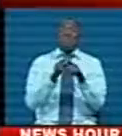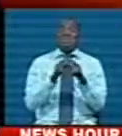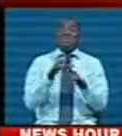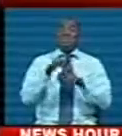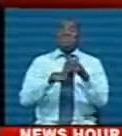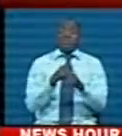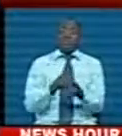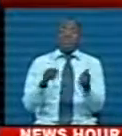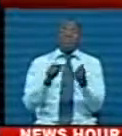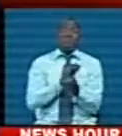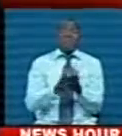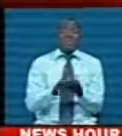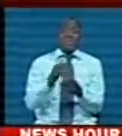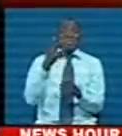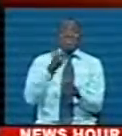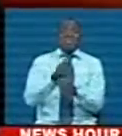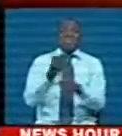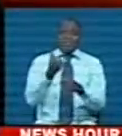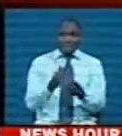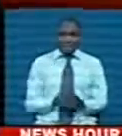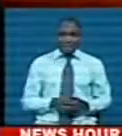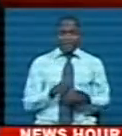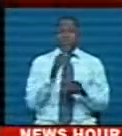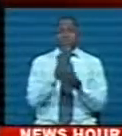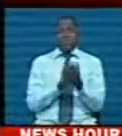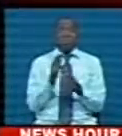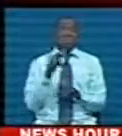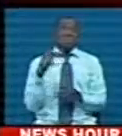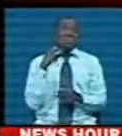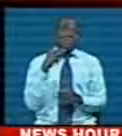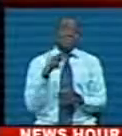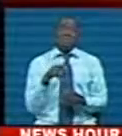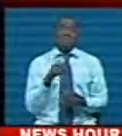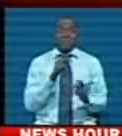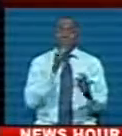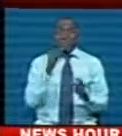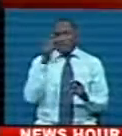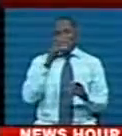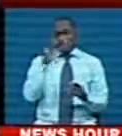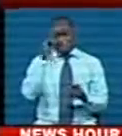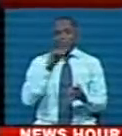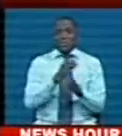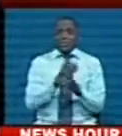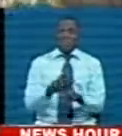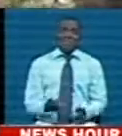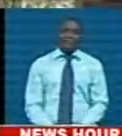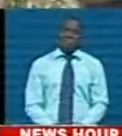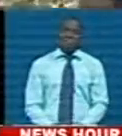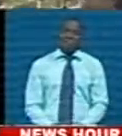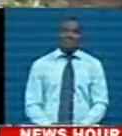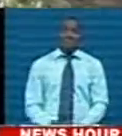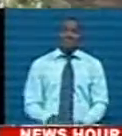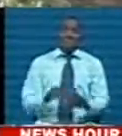ablaze. It's almost 3 years now, and some of the victims feel unattended to by the government.